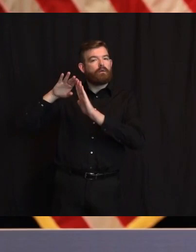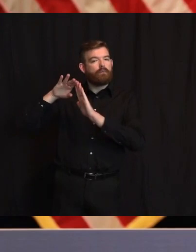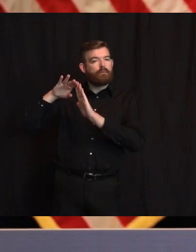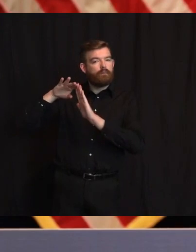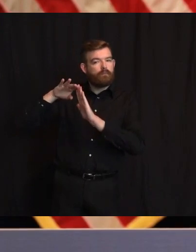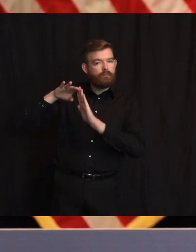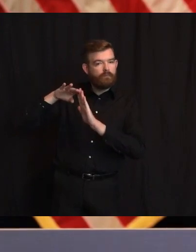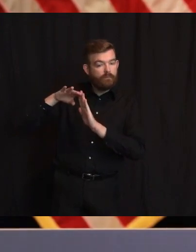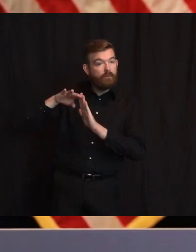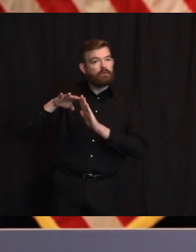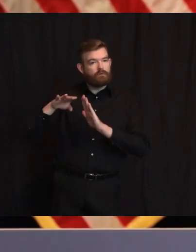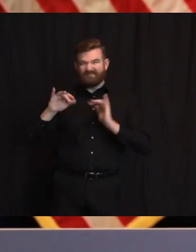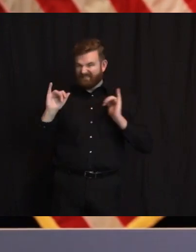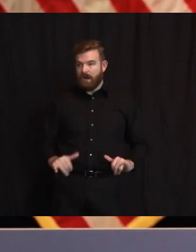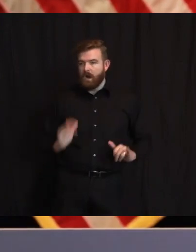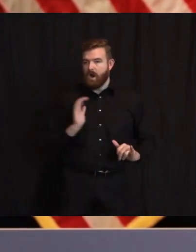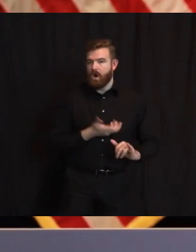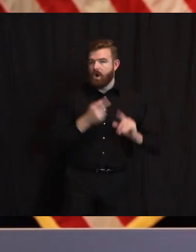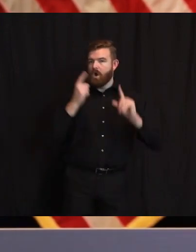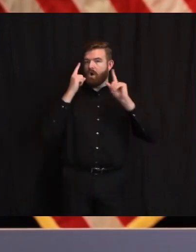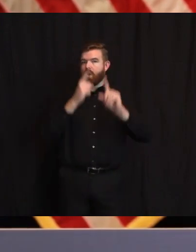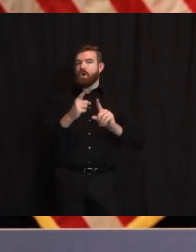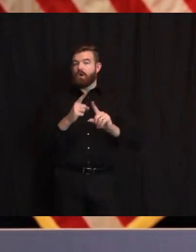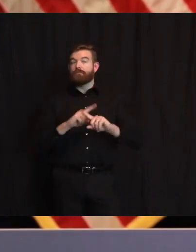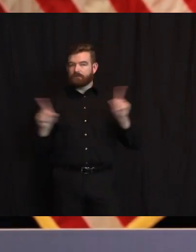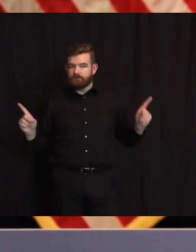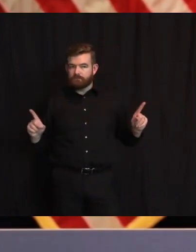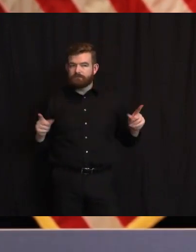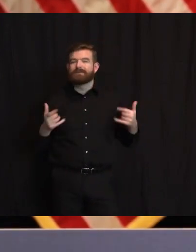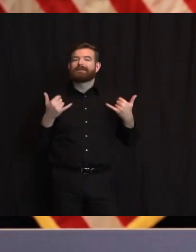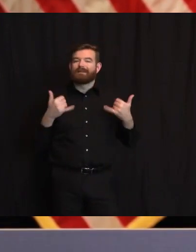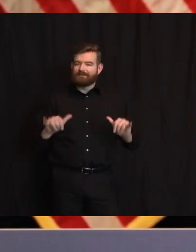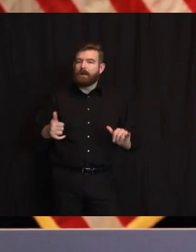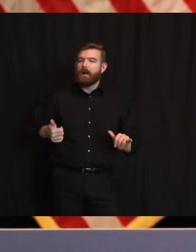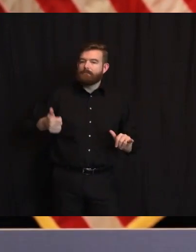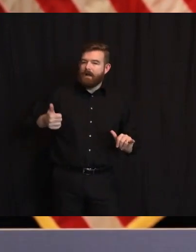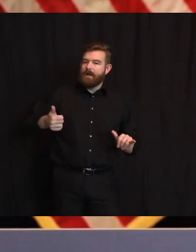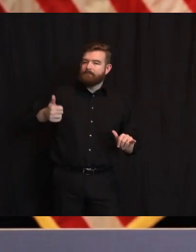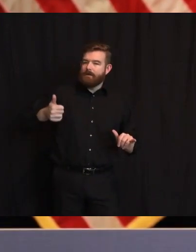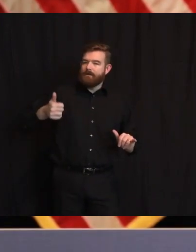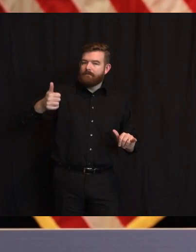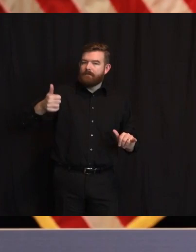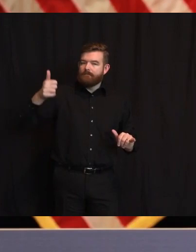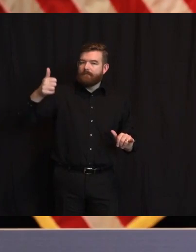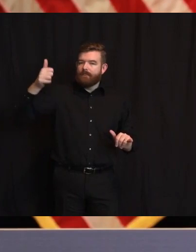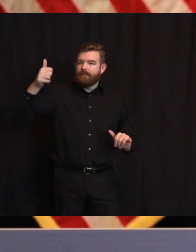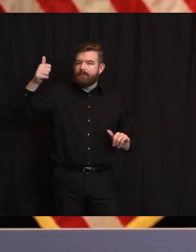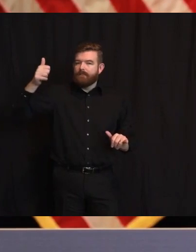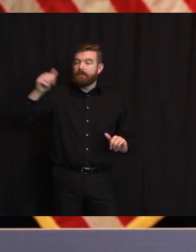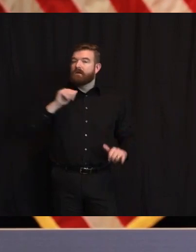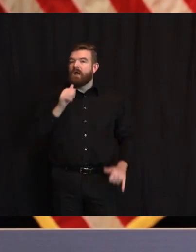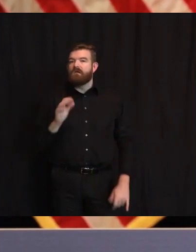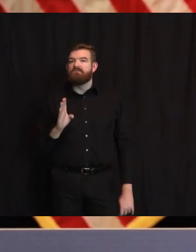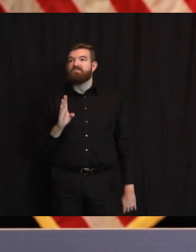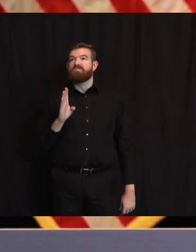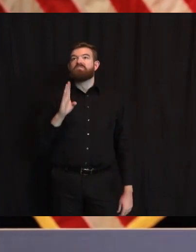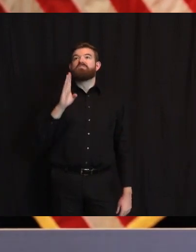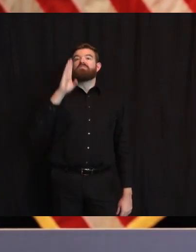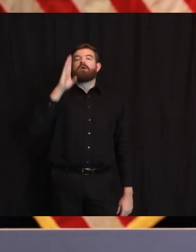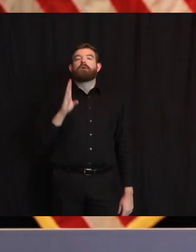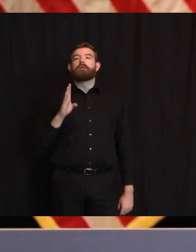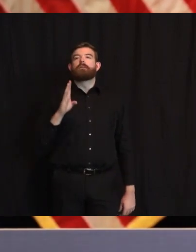need to see. The challenging news is it's still going up. I was going to ask you positivity. Did you mention positivity? I can right now.